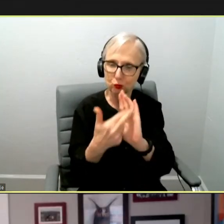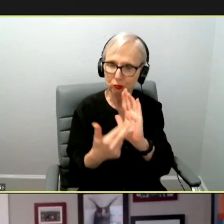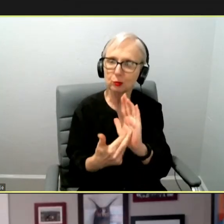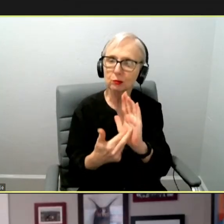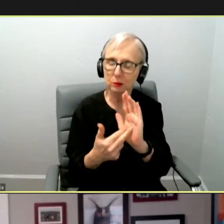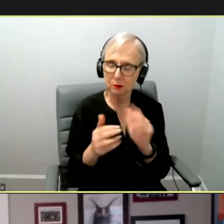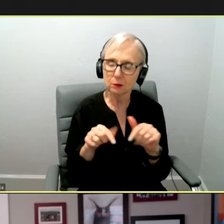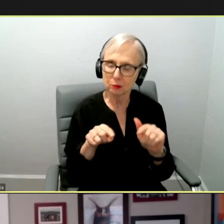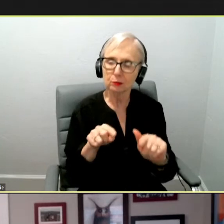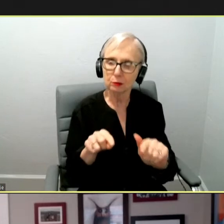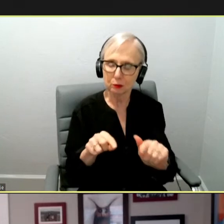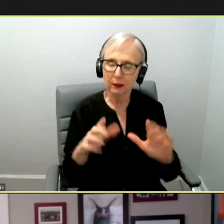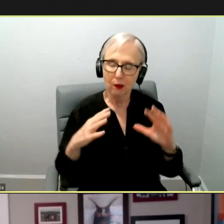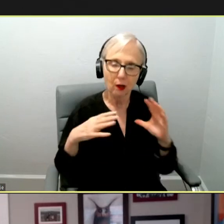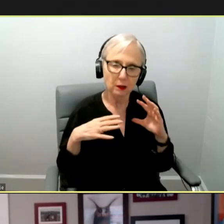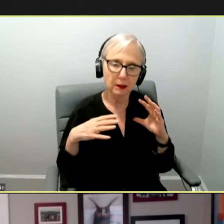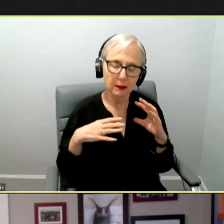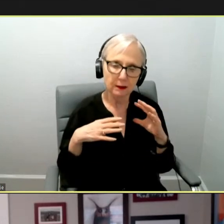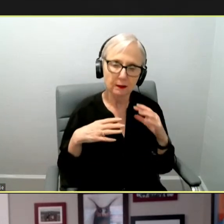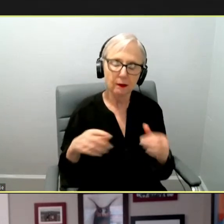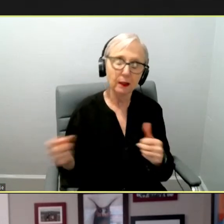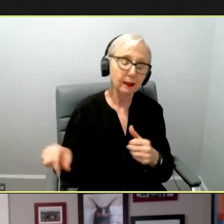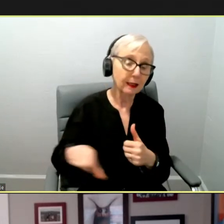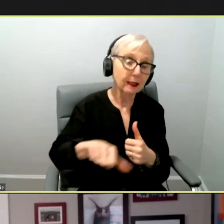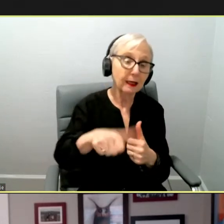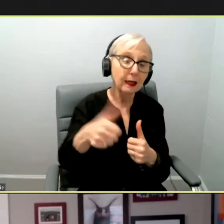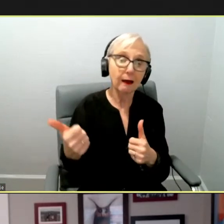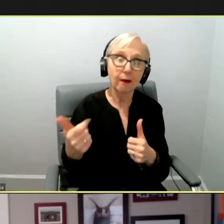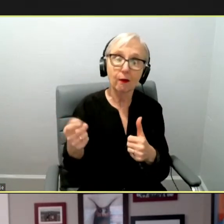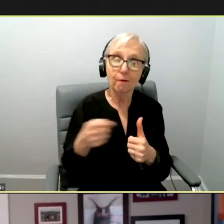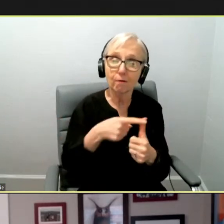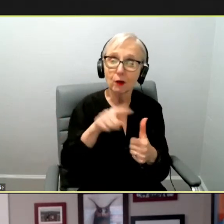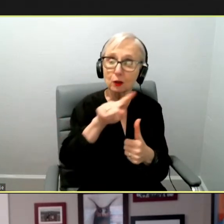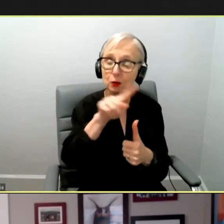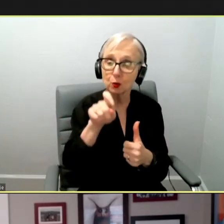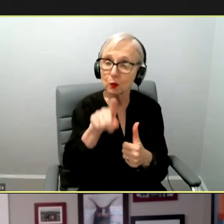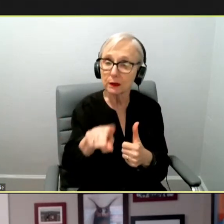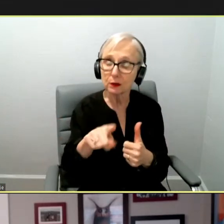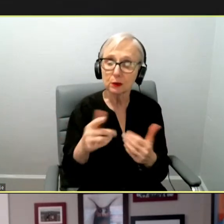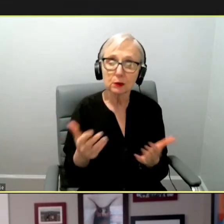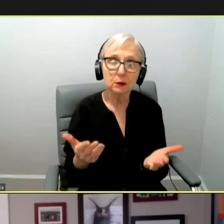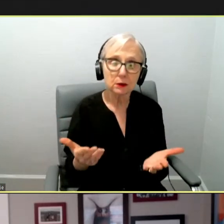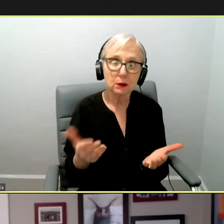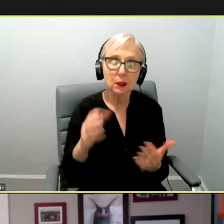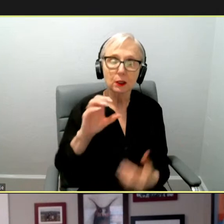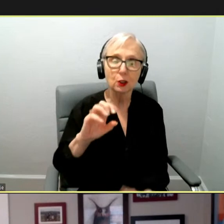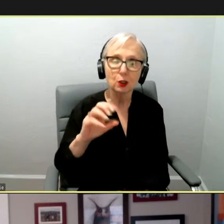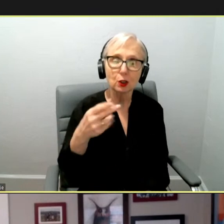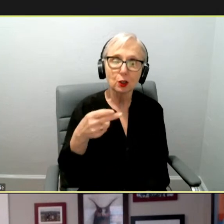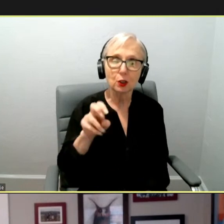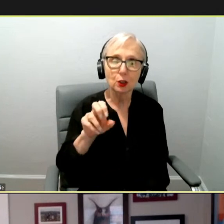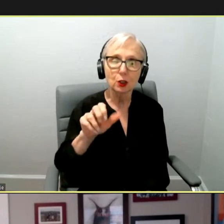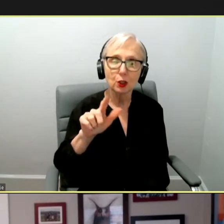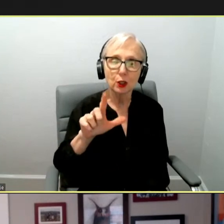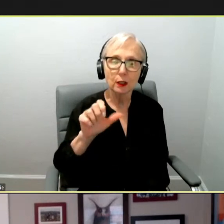I want to see if there are any other first questions in the room today. All right, Chelsea, go ahead.